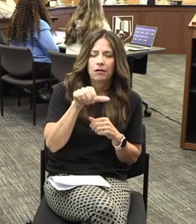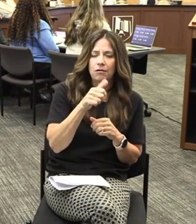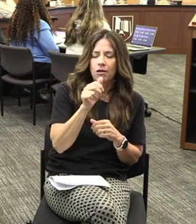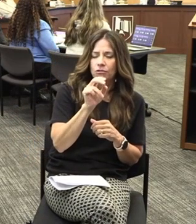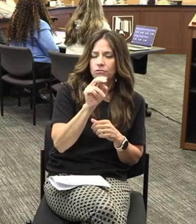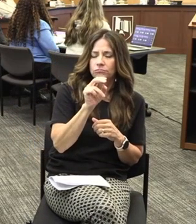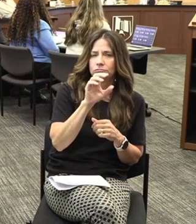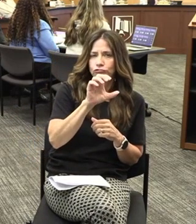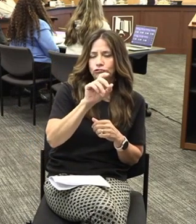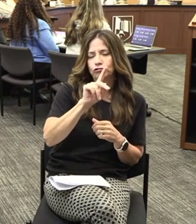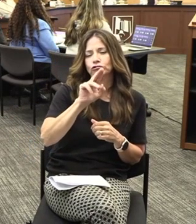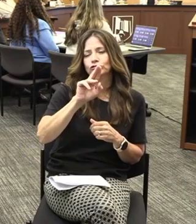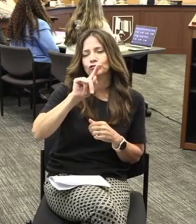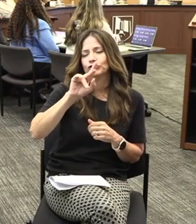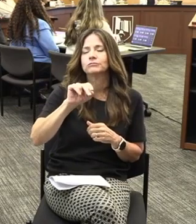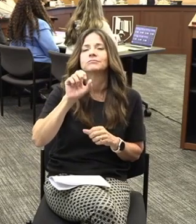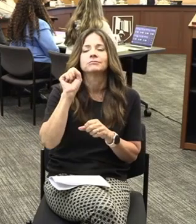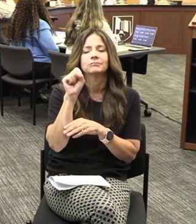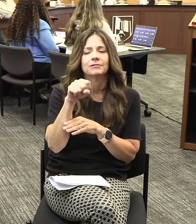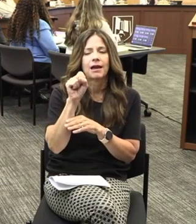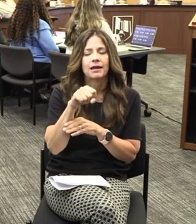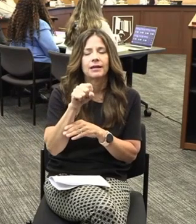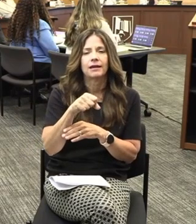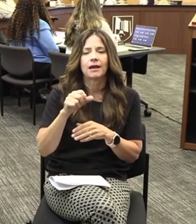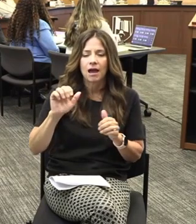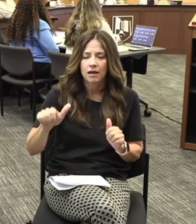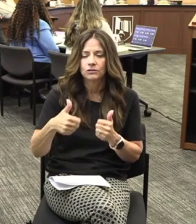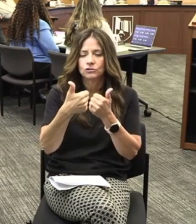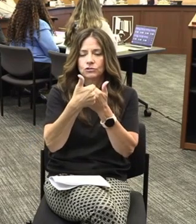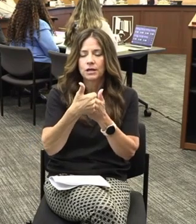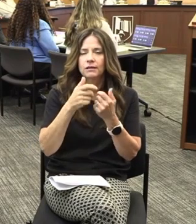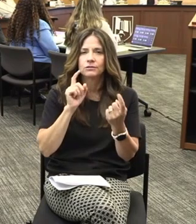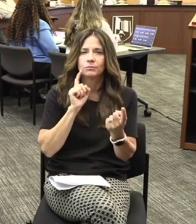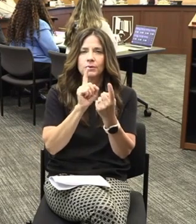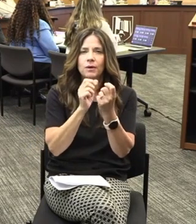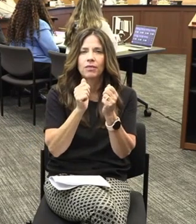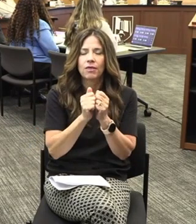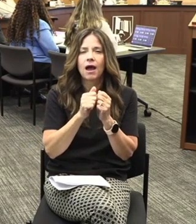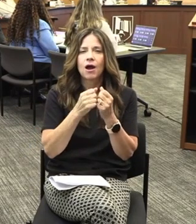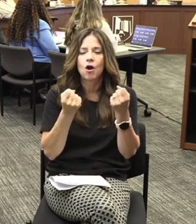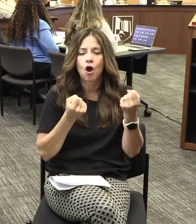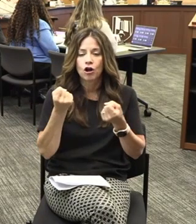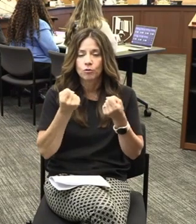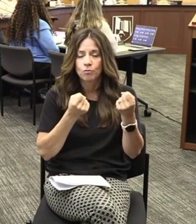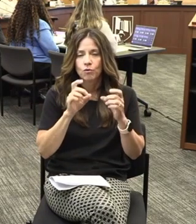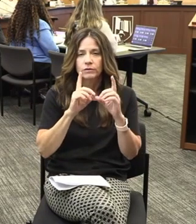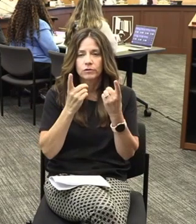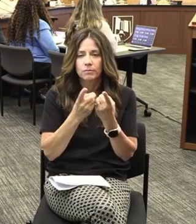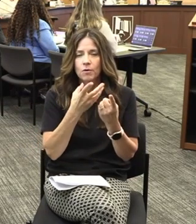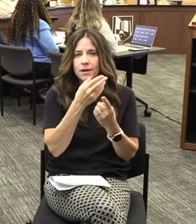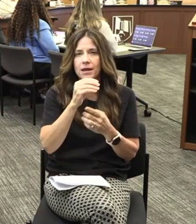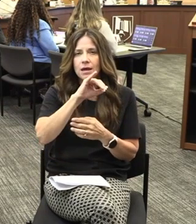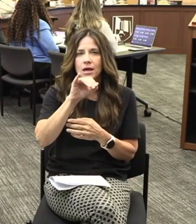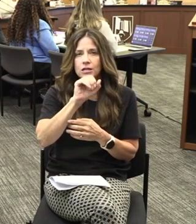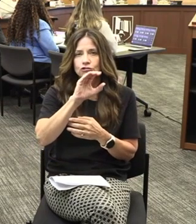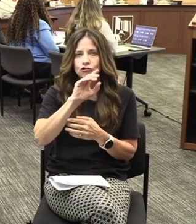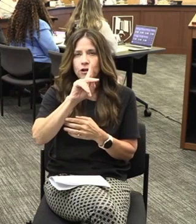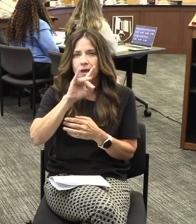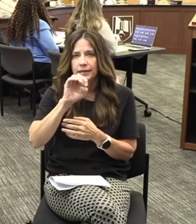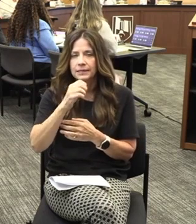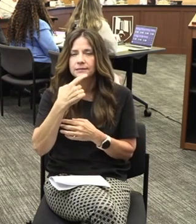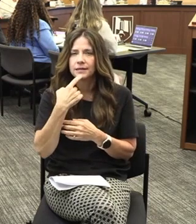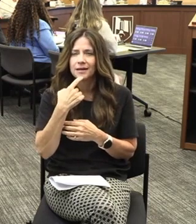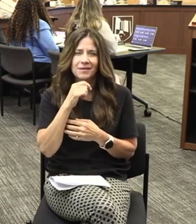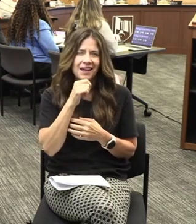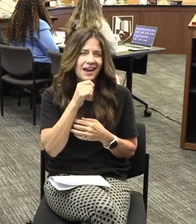what I'm about to say. I've challenged them to connect with our automotive department, and Jackie set aside, I won't reference the number